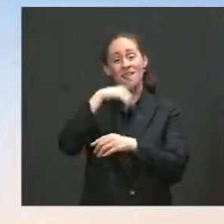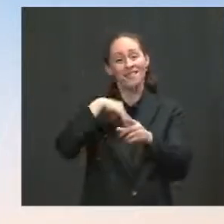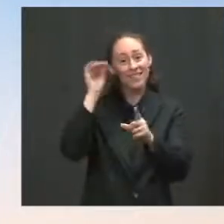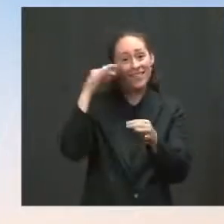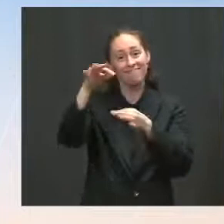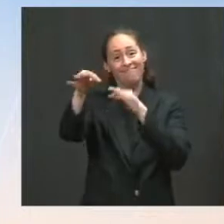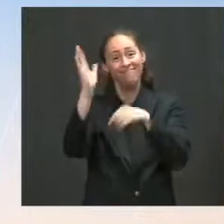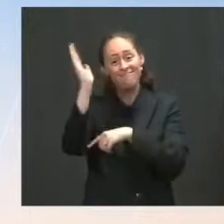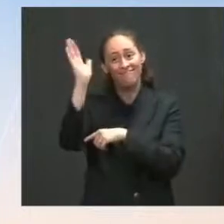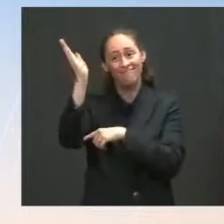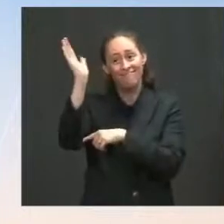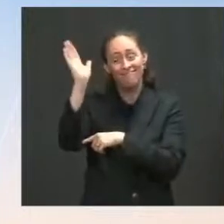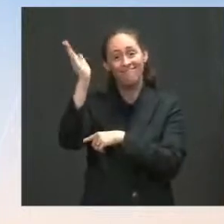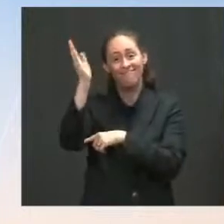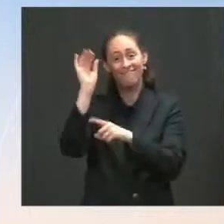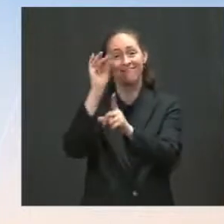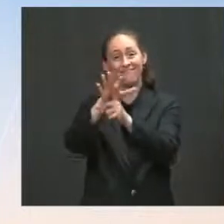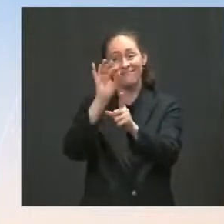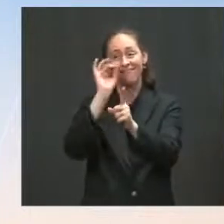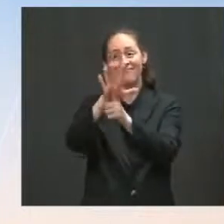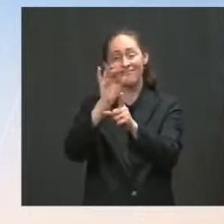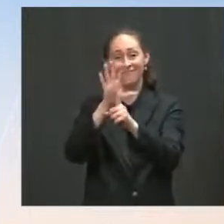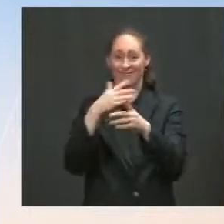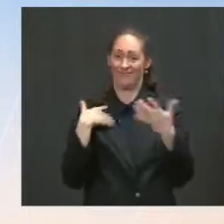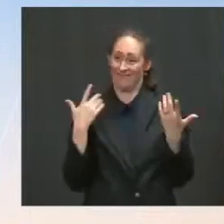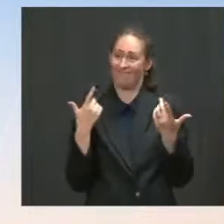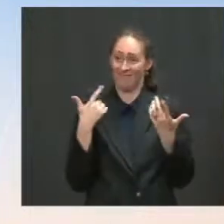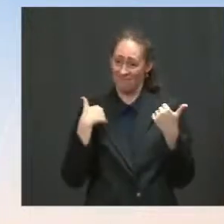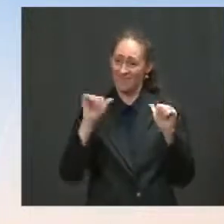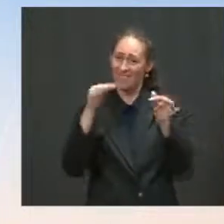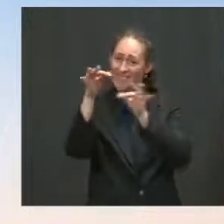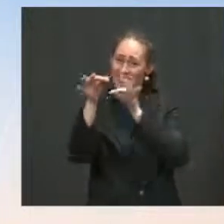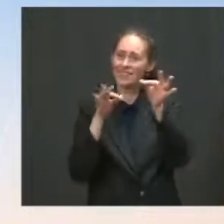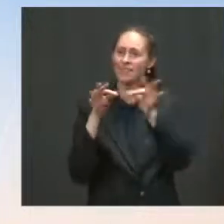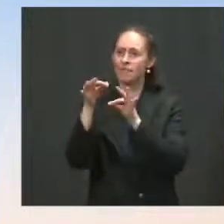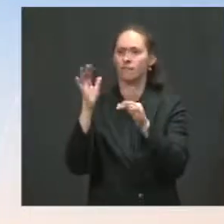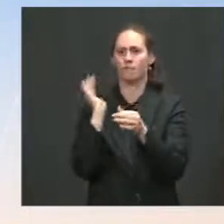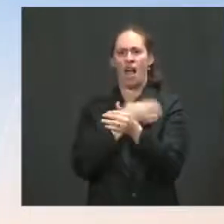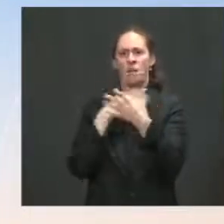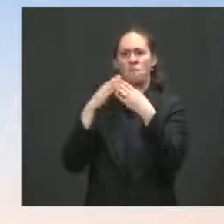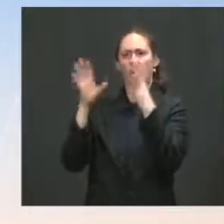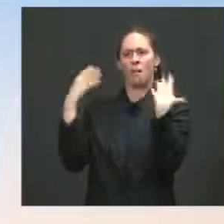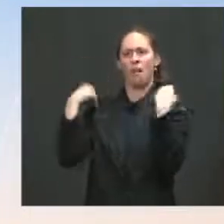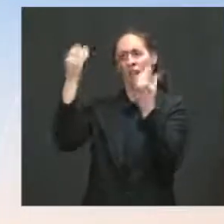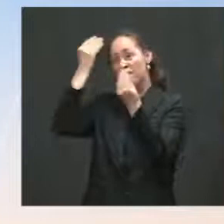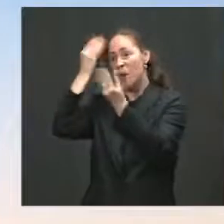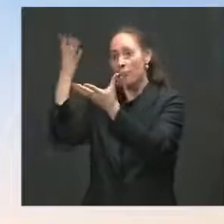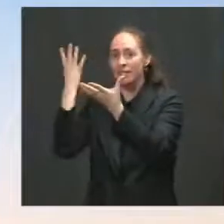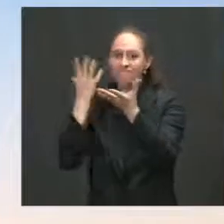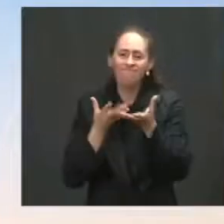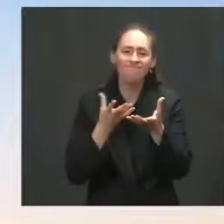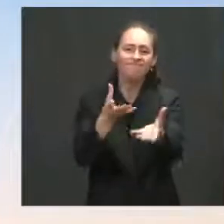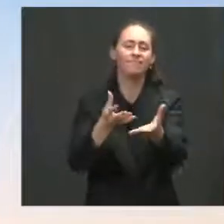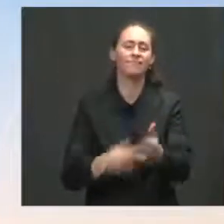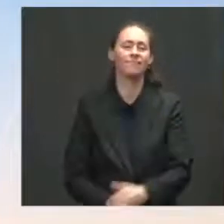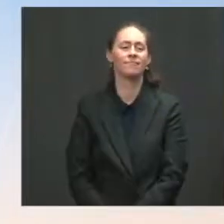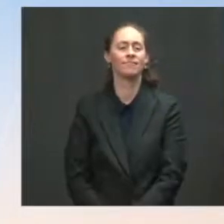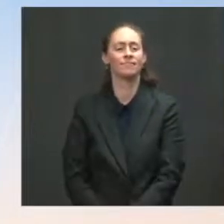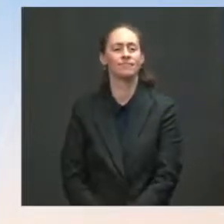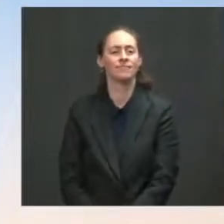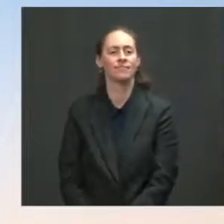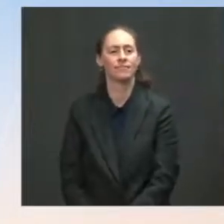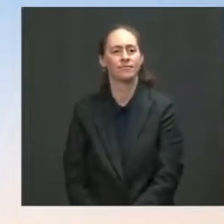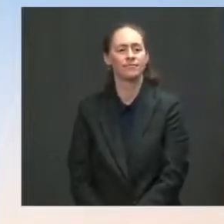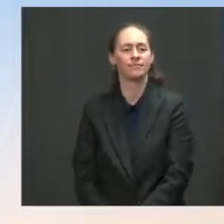to allow our public health guidance to be in the lead. Go ahead. Yeah, on infrastructure, the House Speaker is still saying that